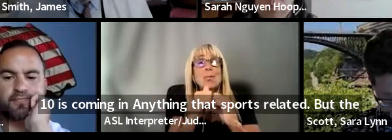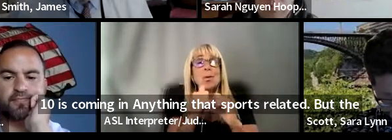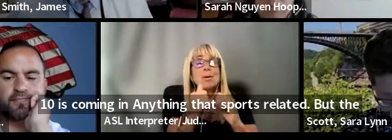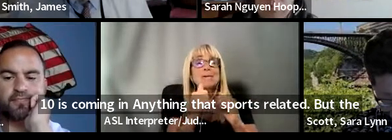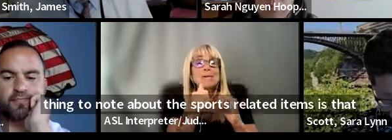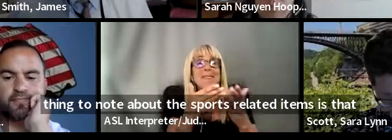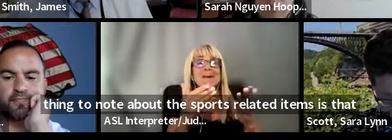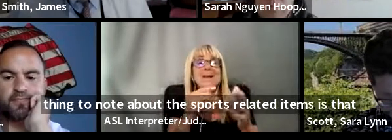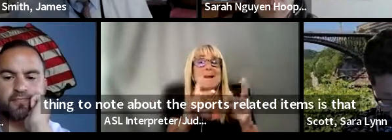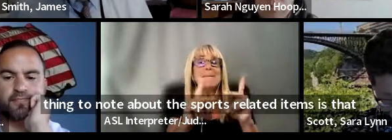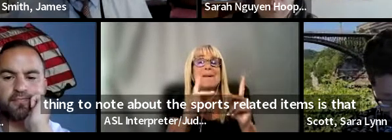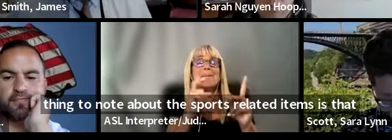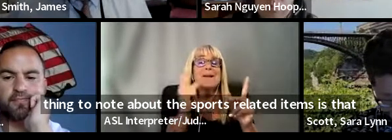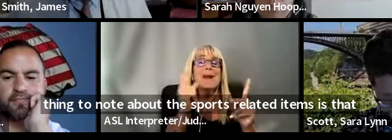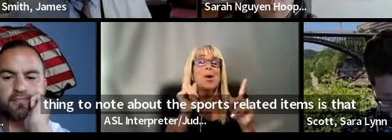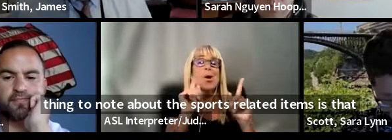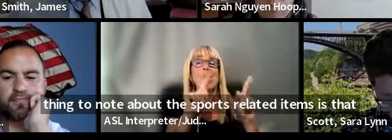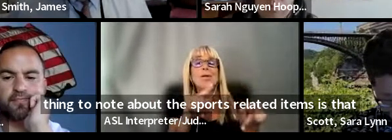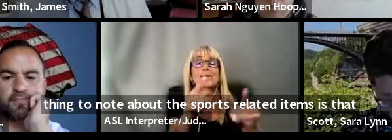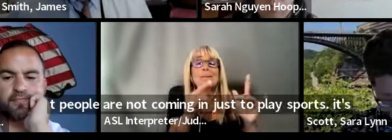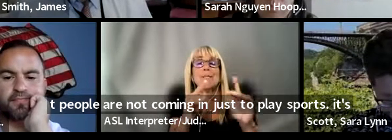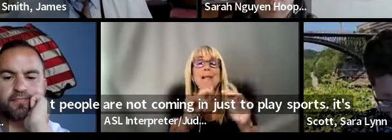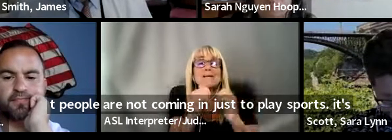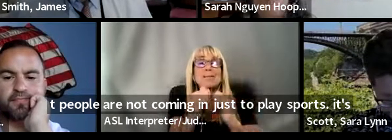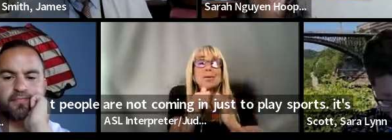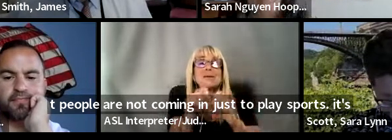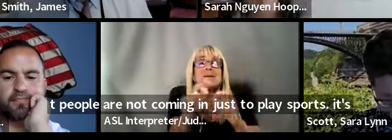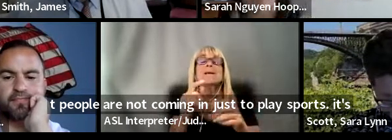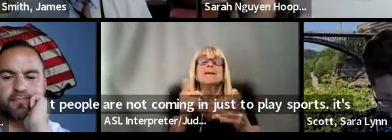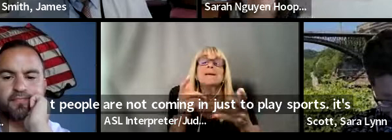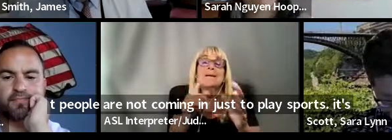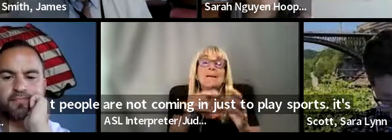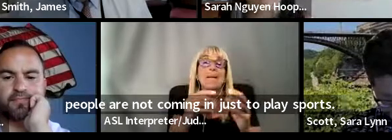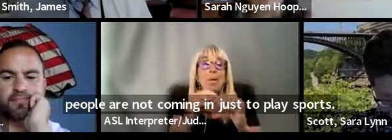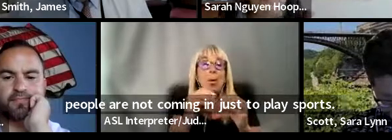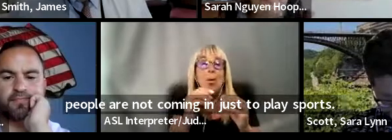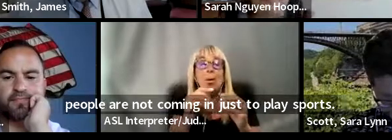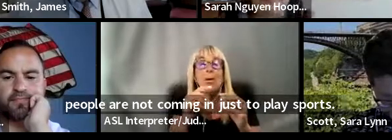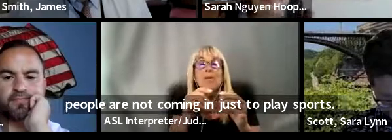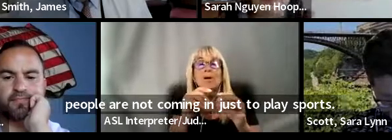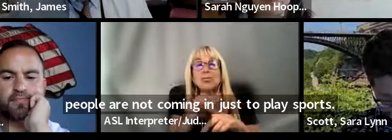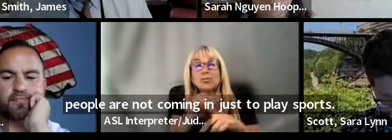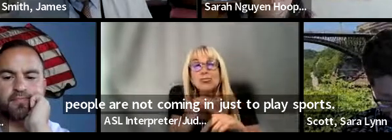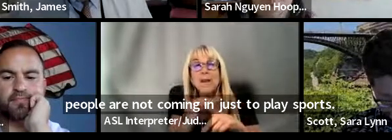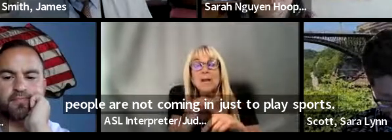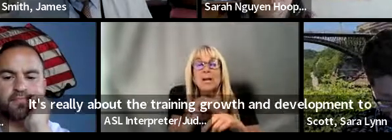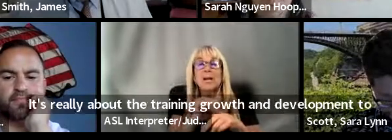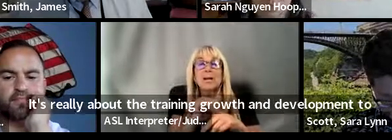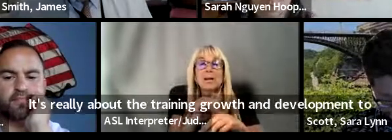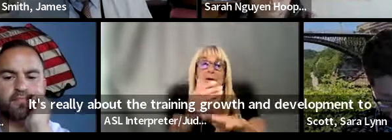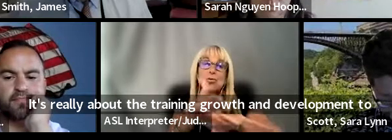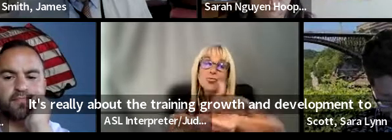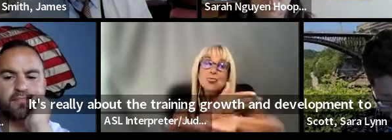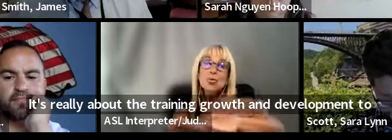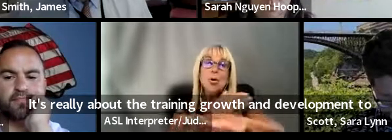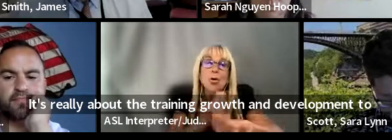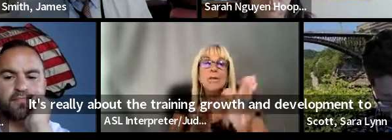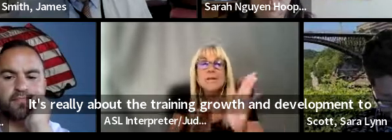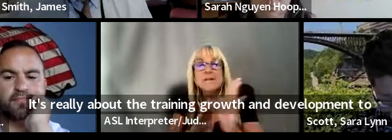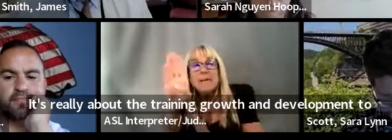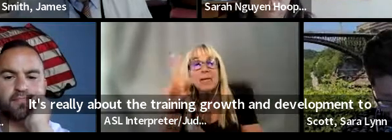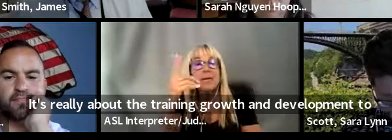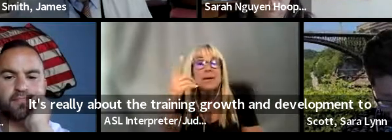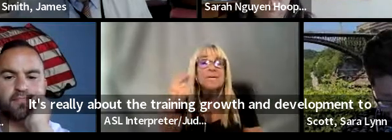in just to play sports. It's really about the training, growth and development to make the young people